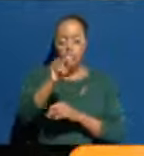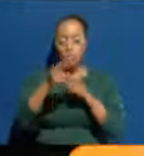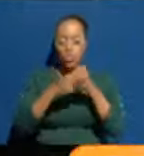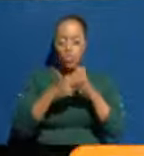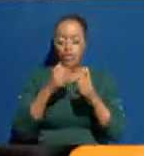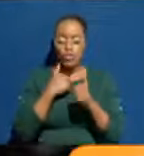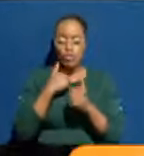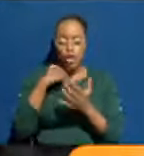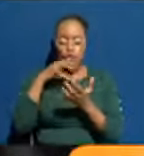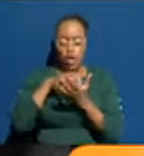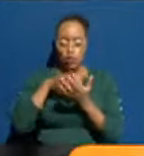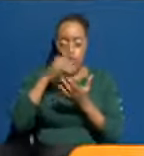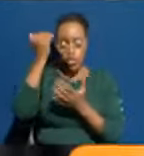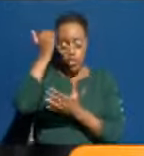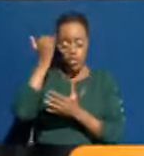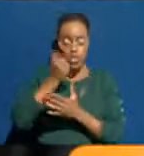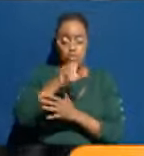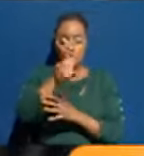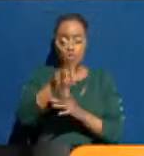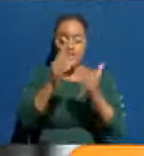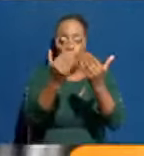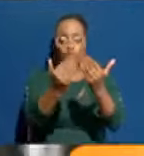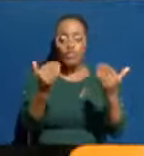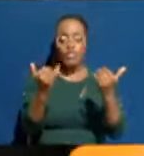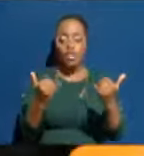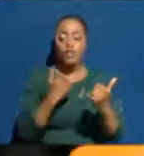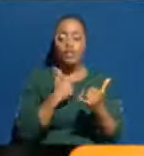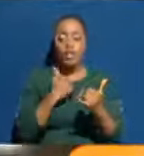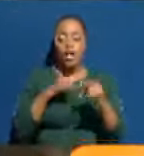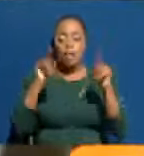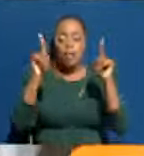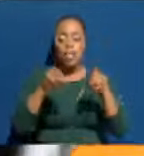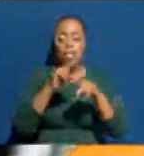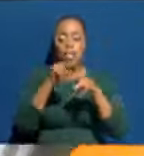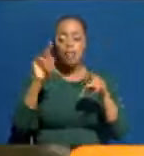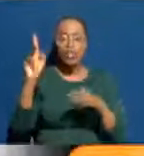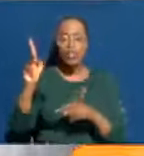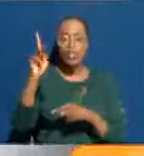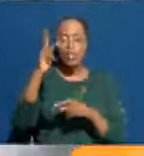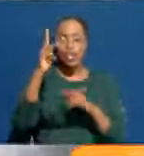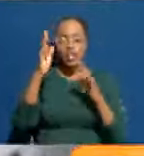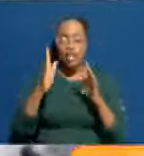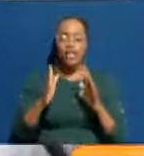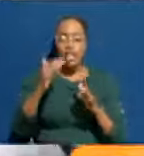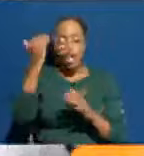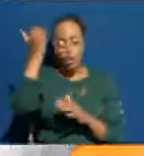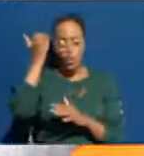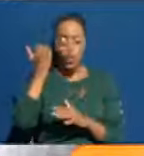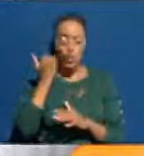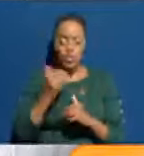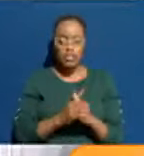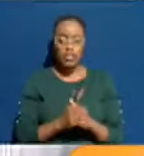face charges of child theft, which have now been dismissed by a Kenyan court. Bye bye for now.